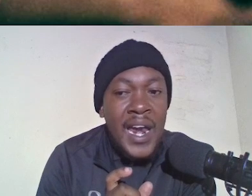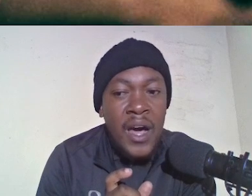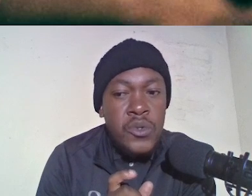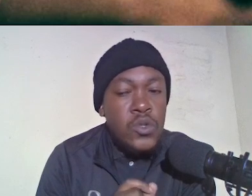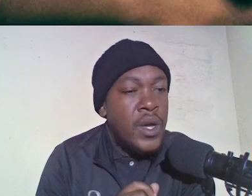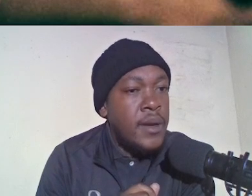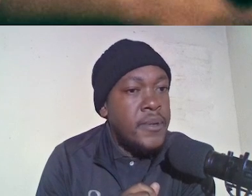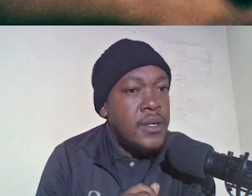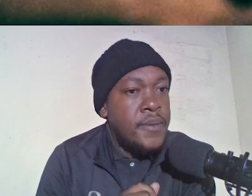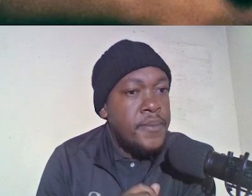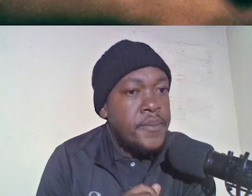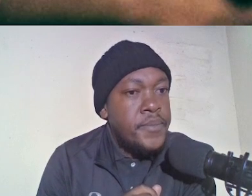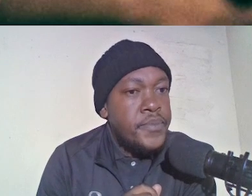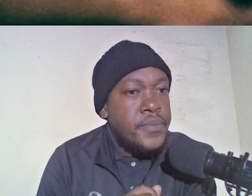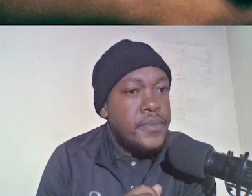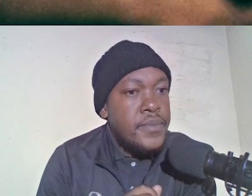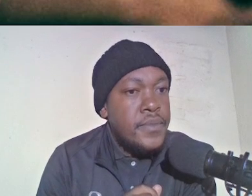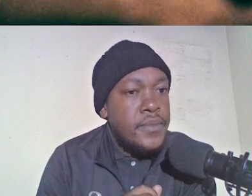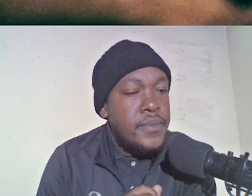we've allowed to happen.